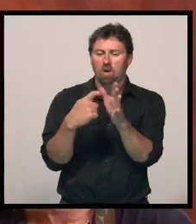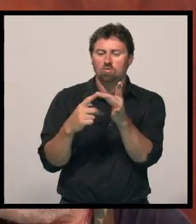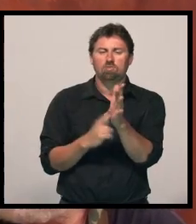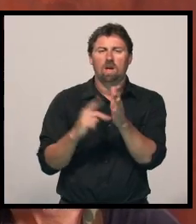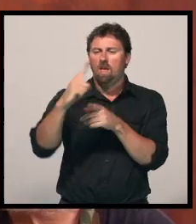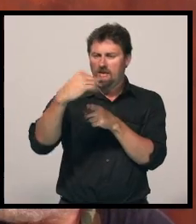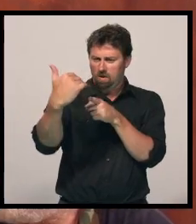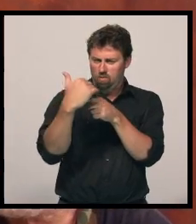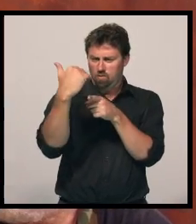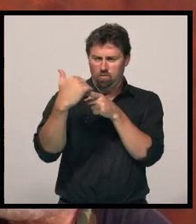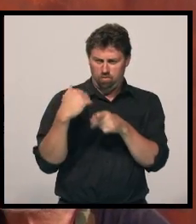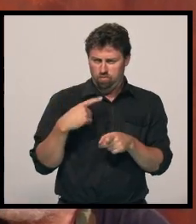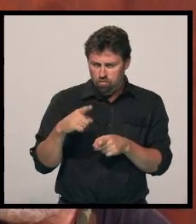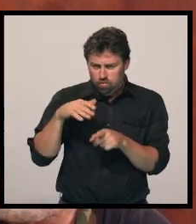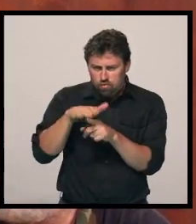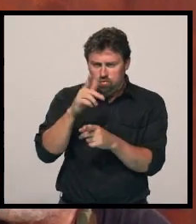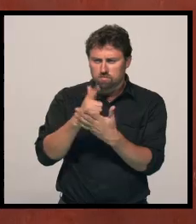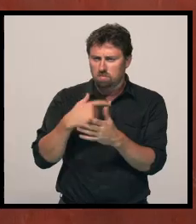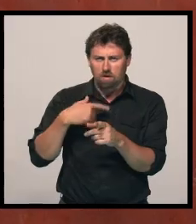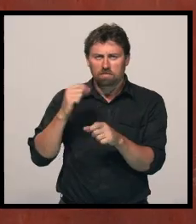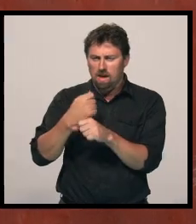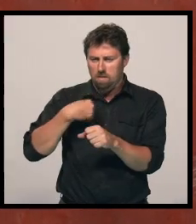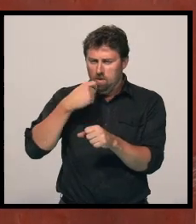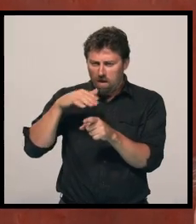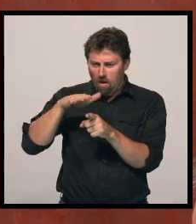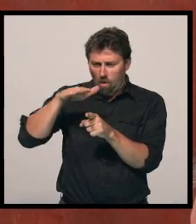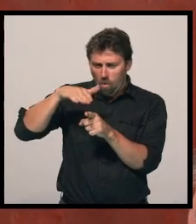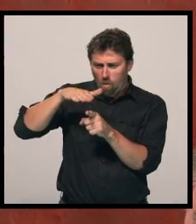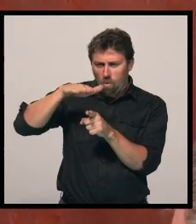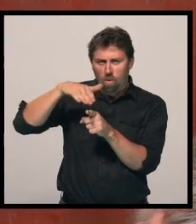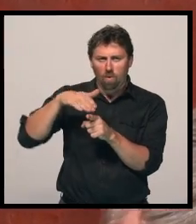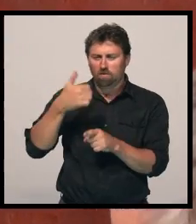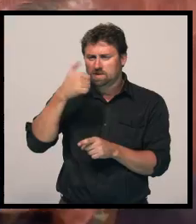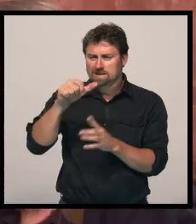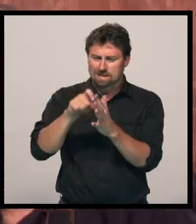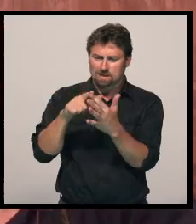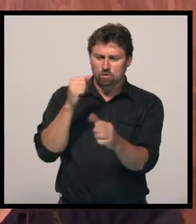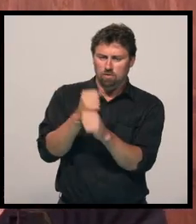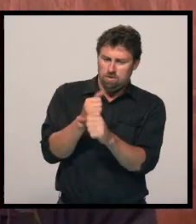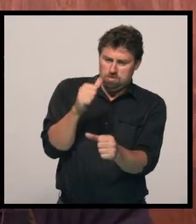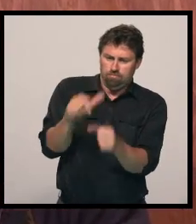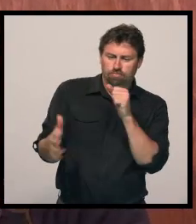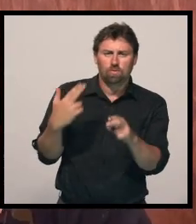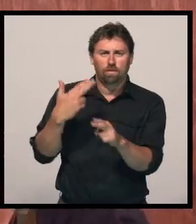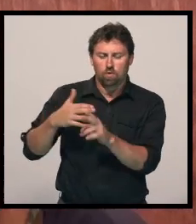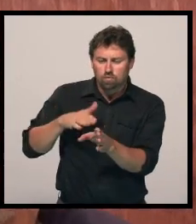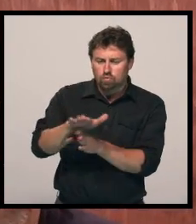thinking. When I got back home, I started to experiment, and 60 degrees appeared to be the best angle for a strain. And